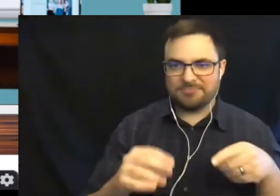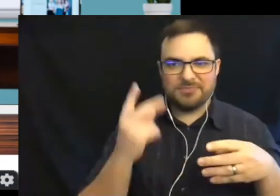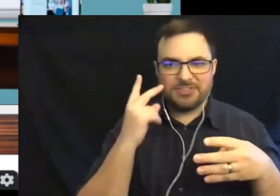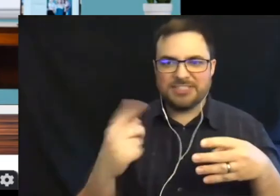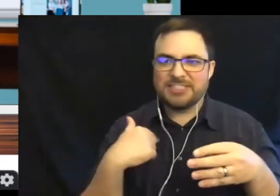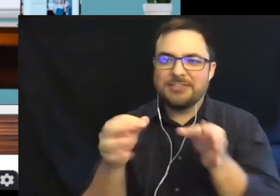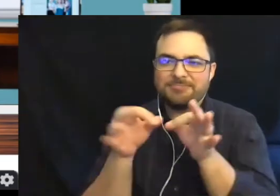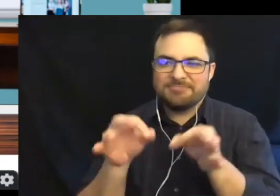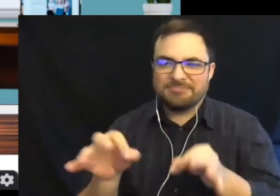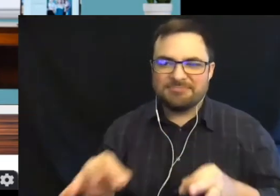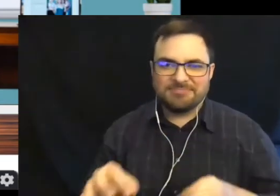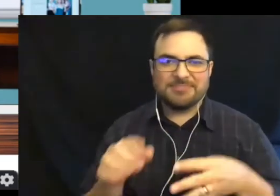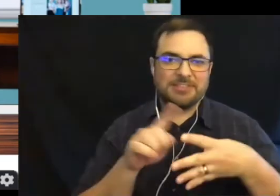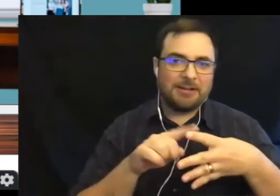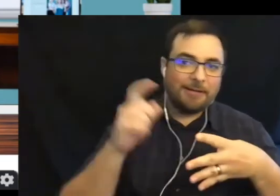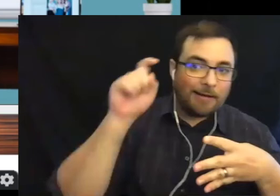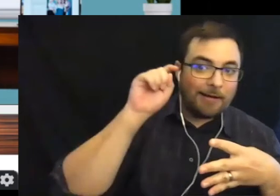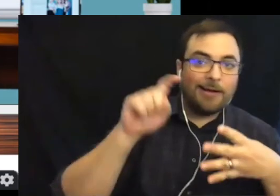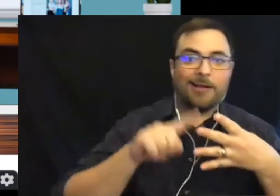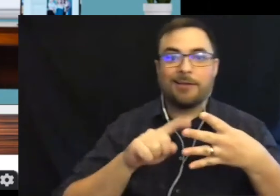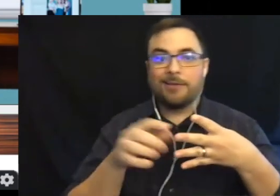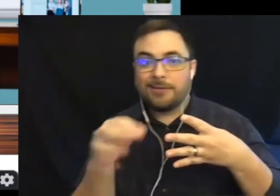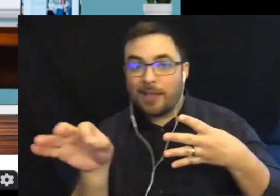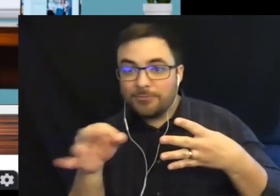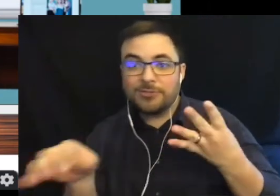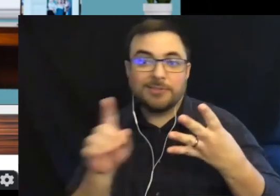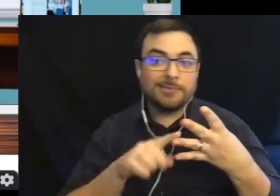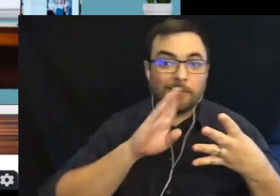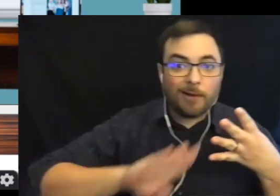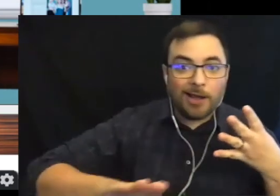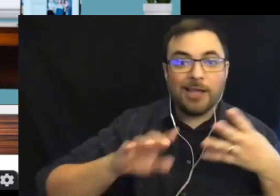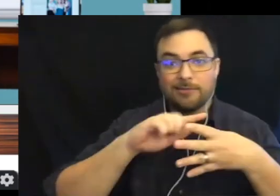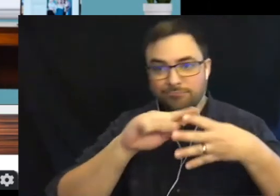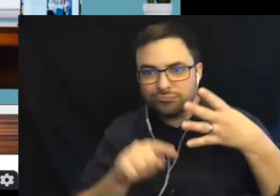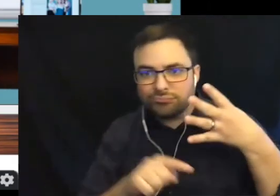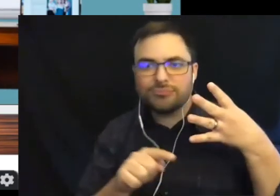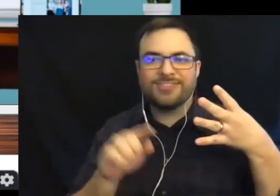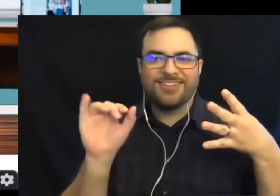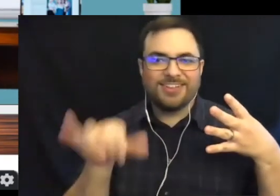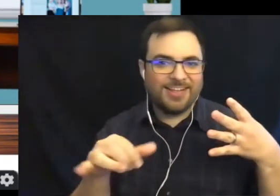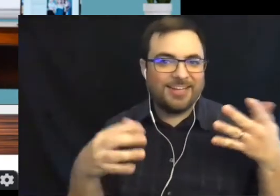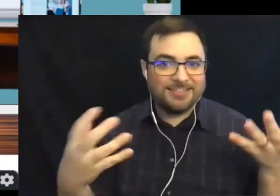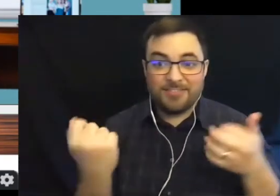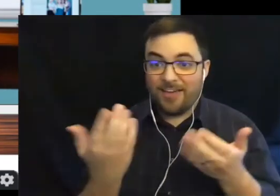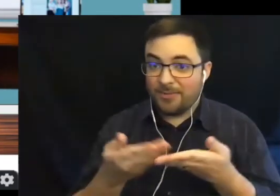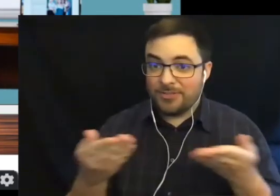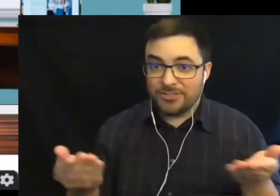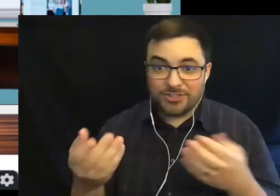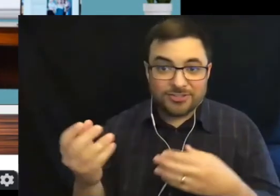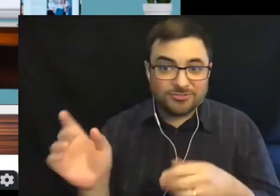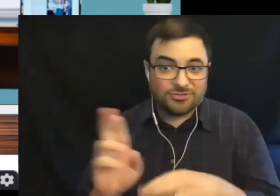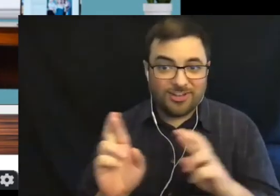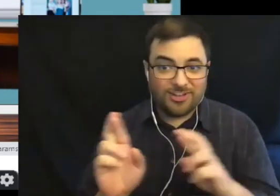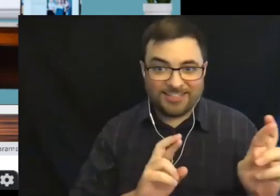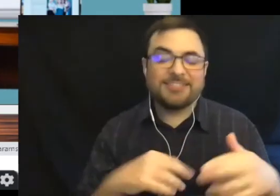in, it's quiet, they have their captions on, and then they have their materials ready.